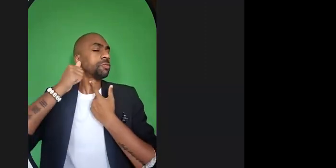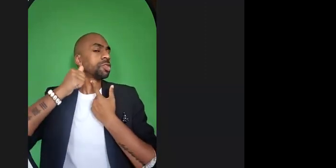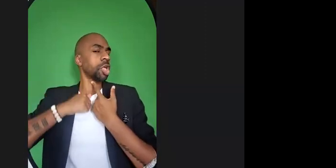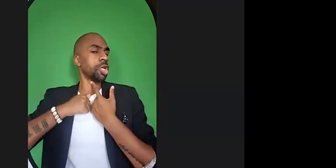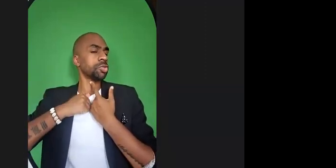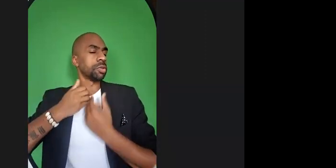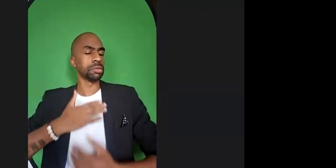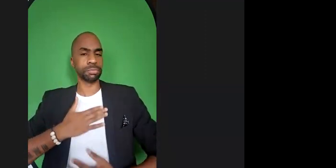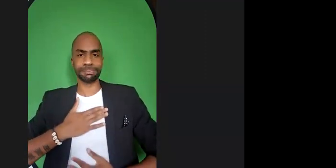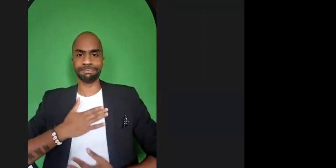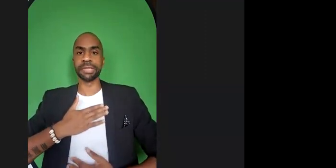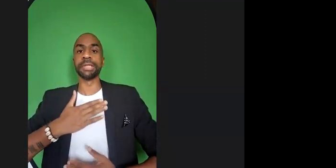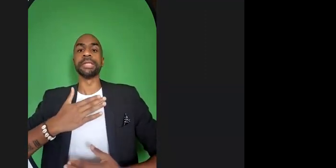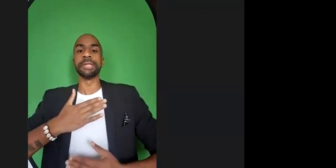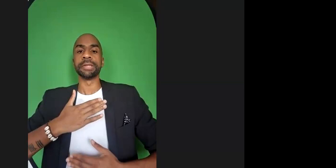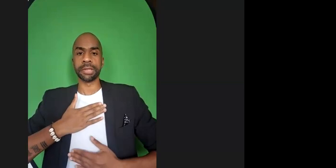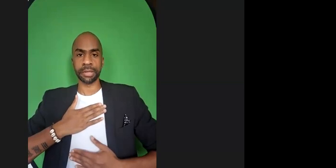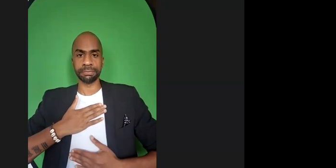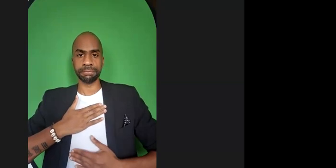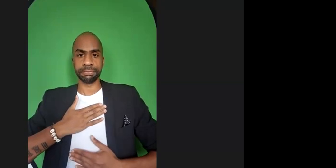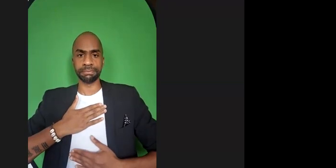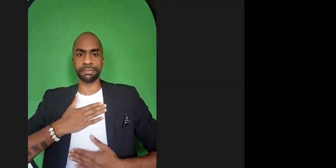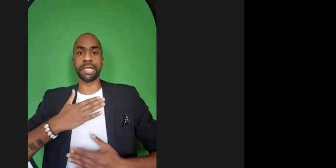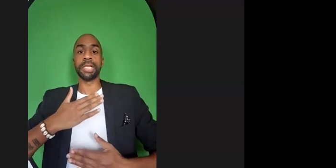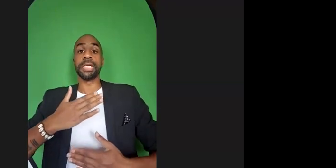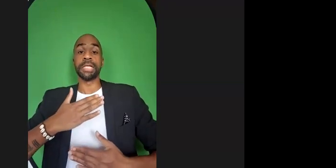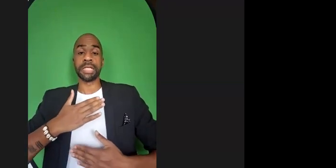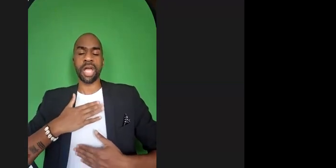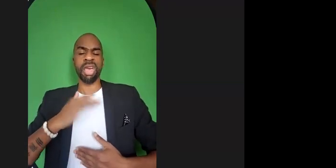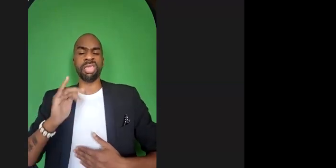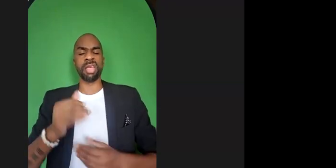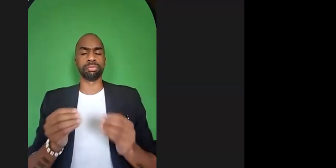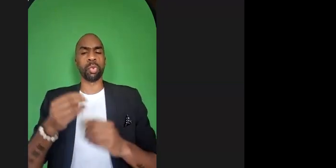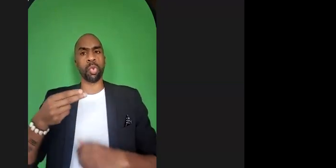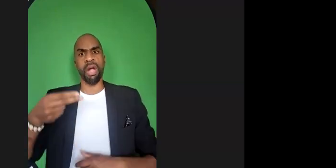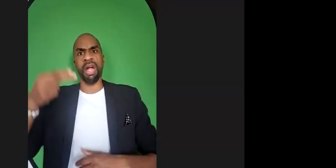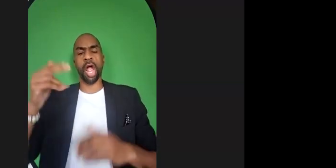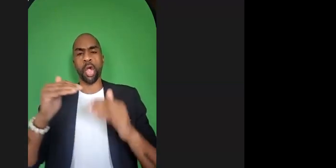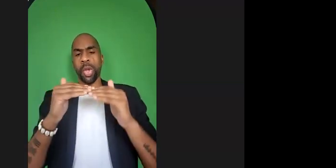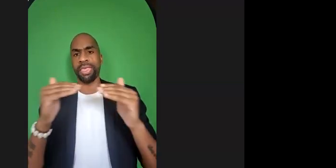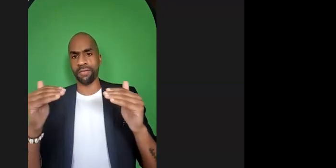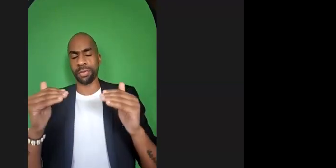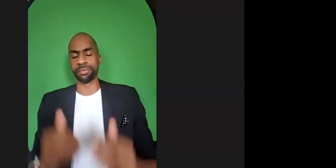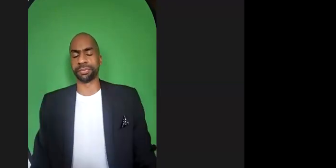a higher level of breathing support. Right. And then I would also say,